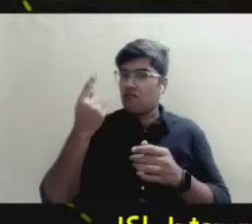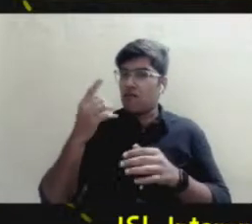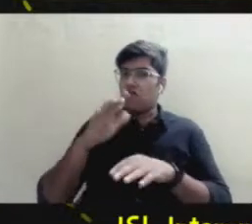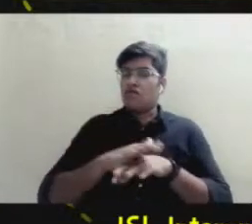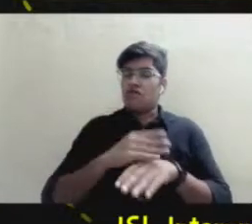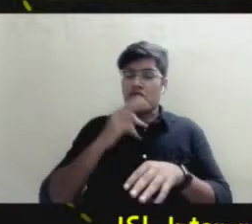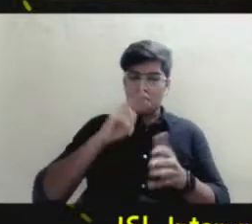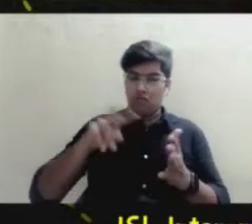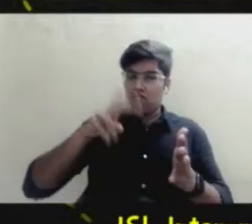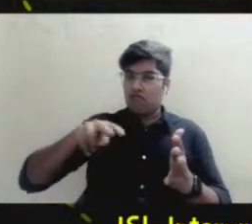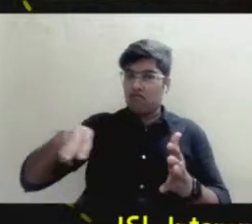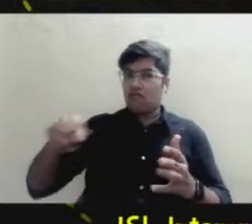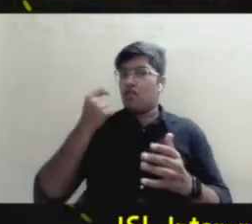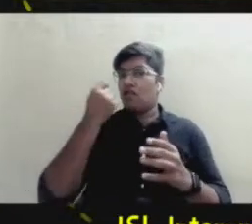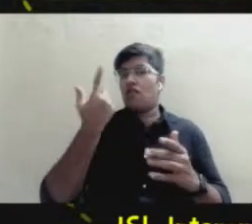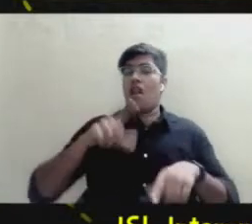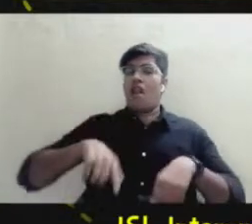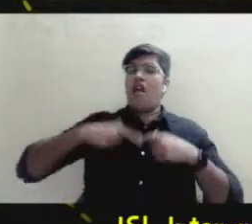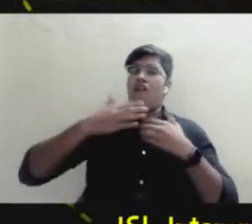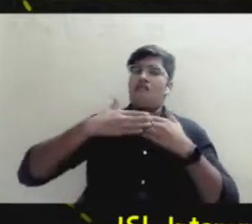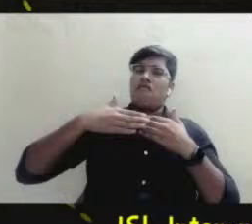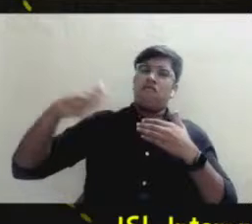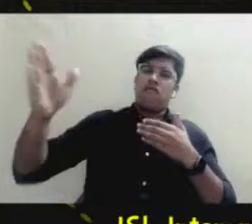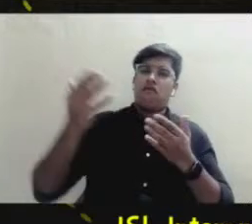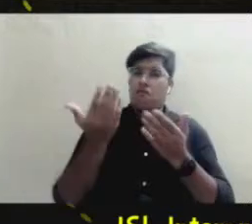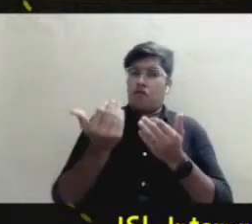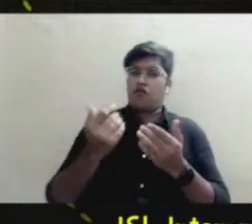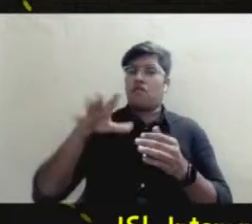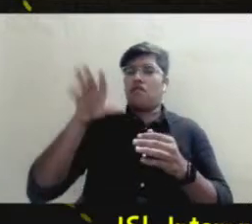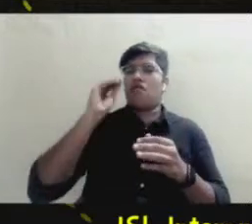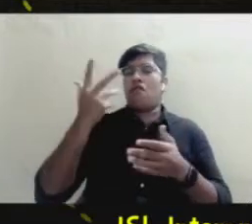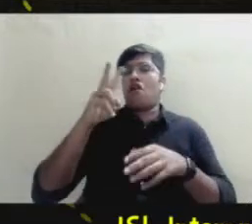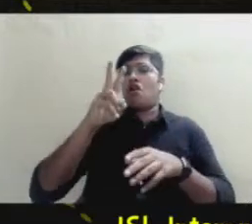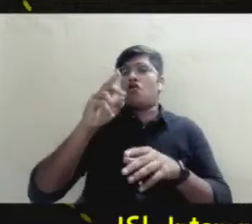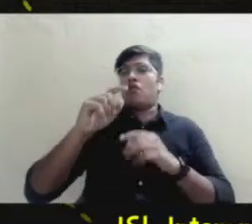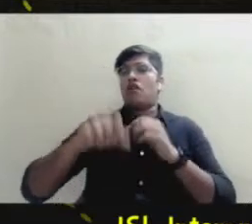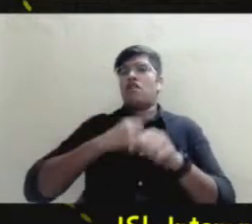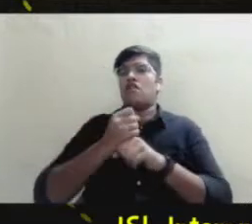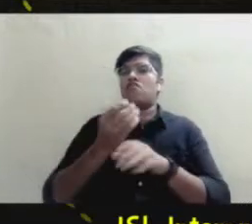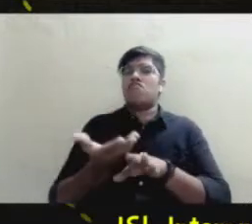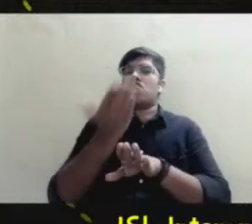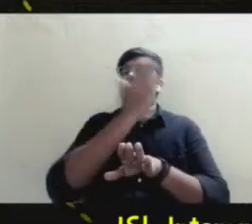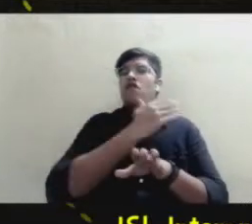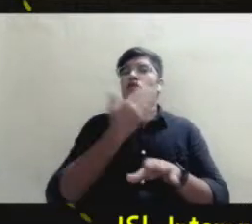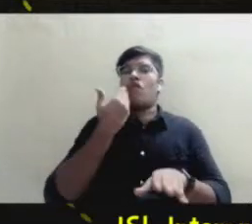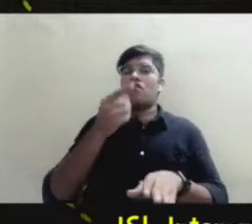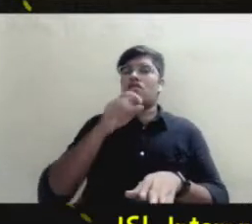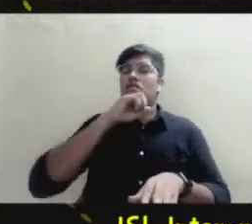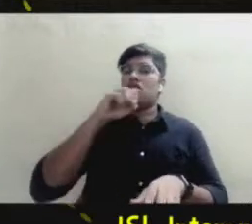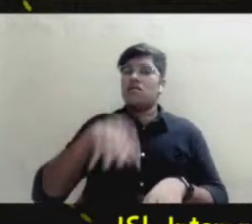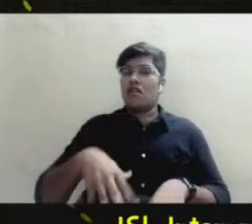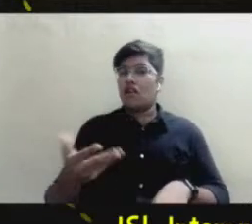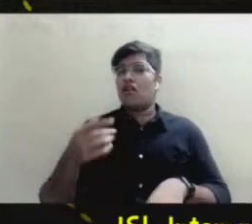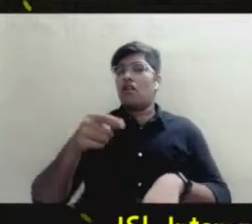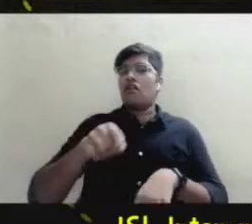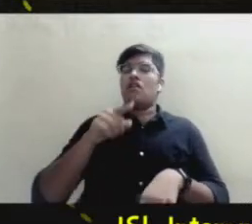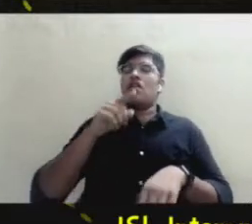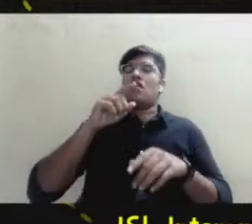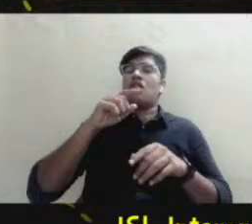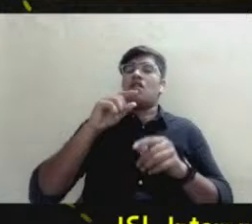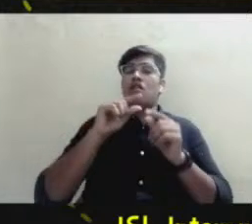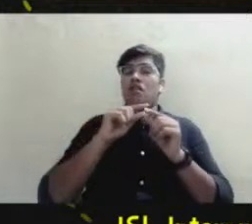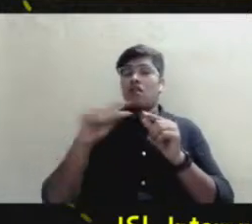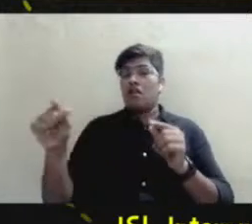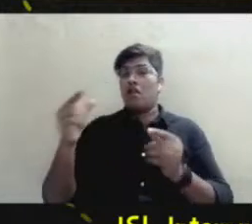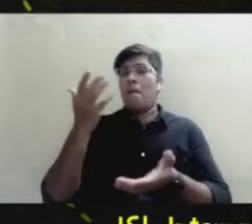you can spend a lifetime doing that. Possibly 20 years ago, when I was much younger, perhaps this aspect may